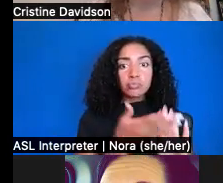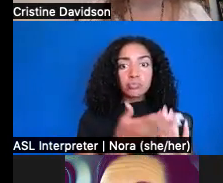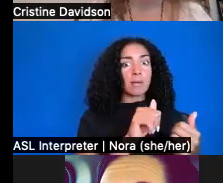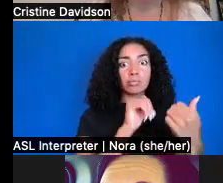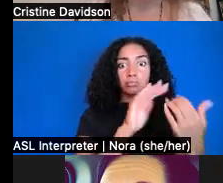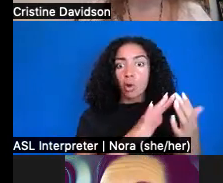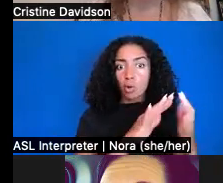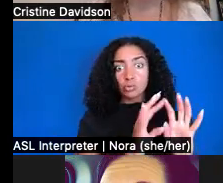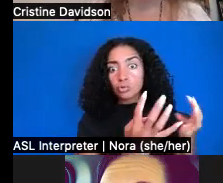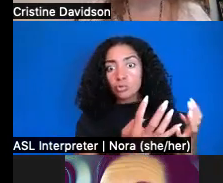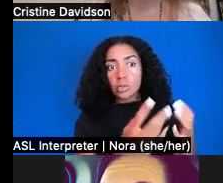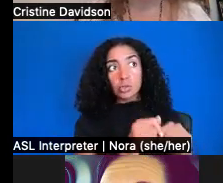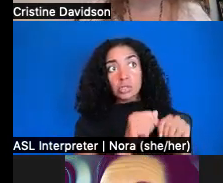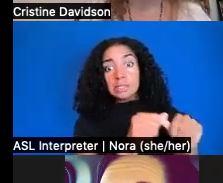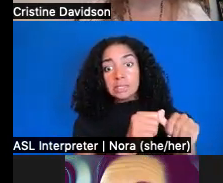small.